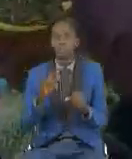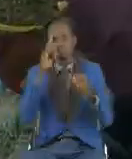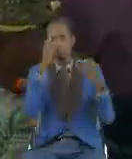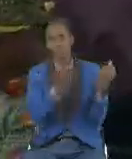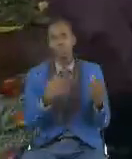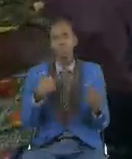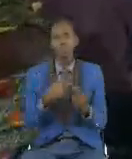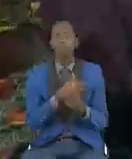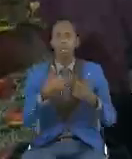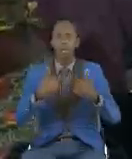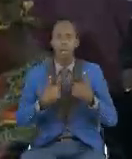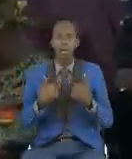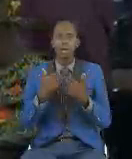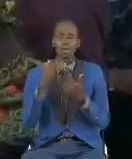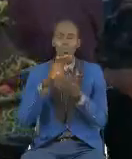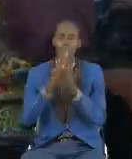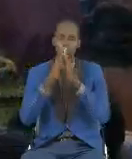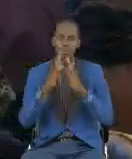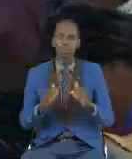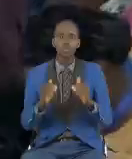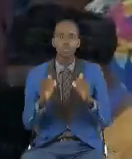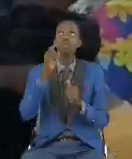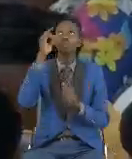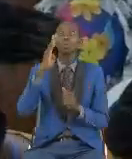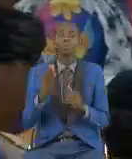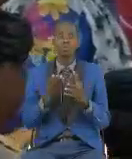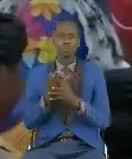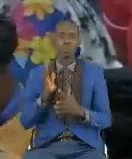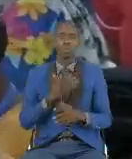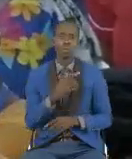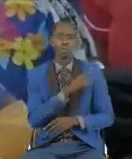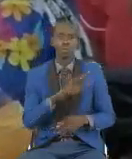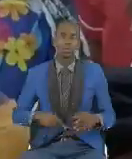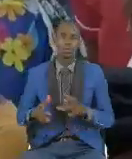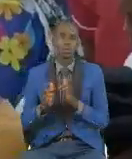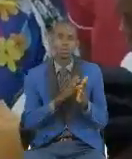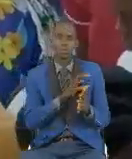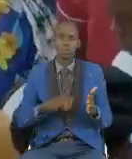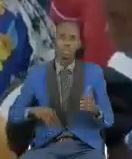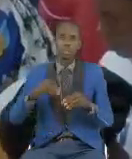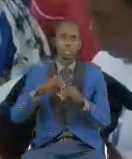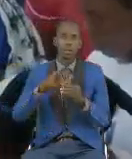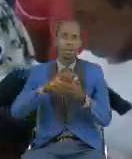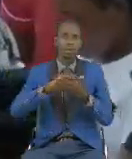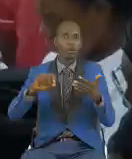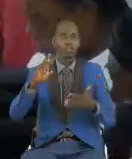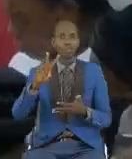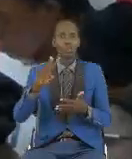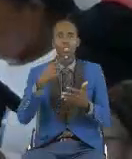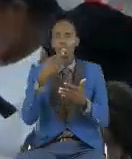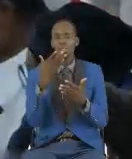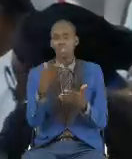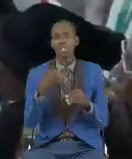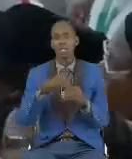God through our Lord Jesus Christ. Then in verse 2, it says, in verse 2,